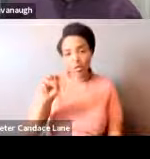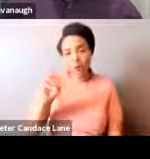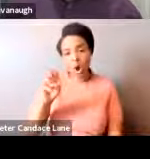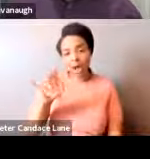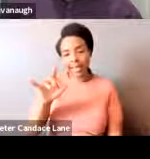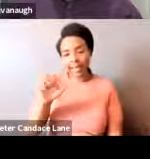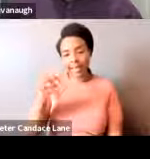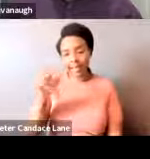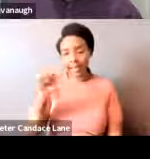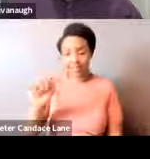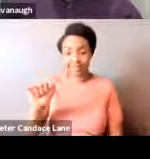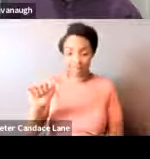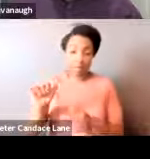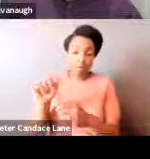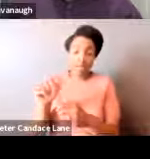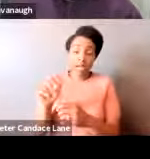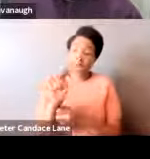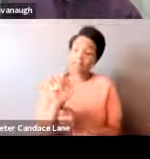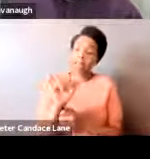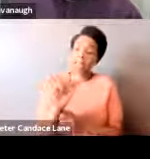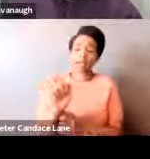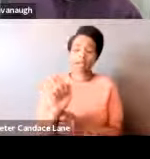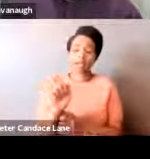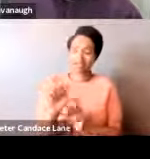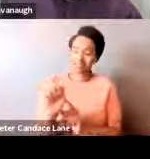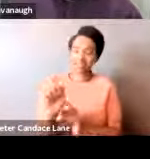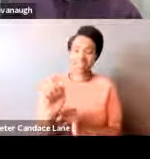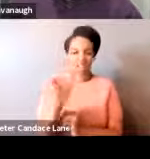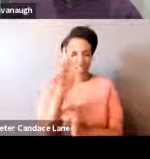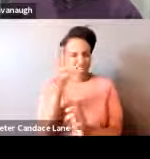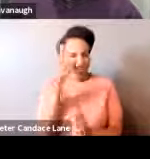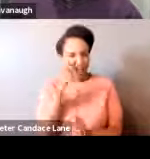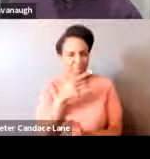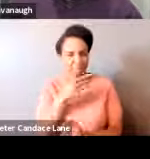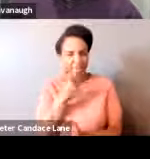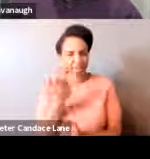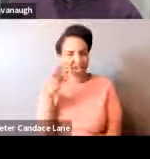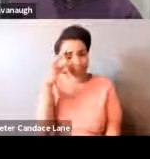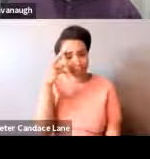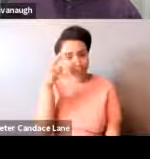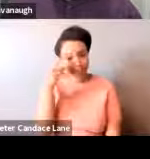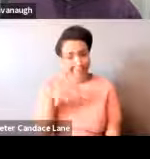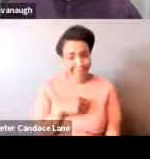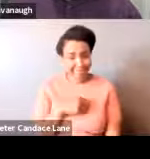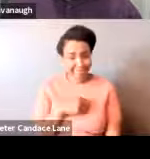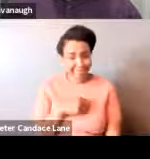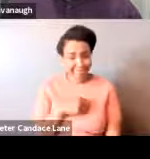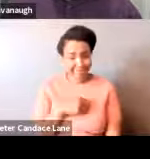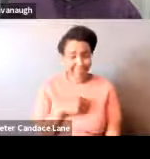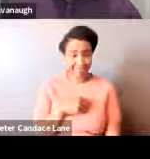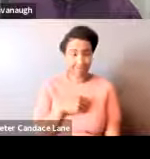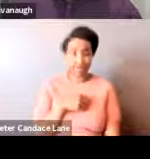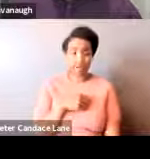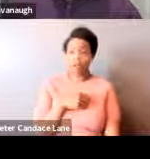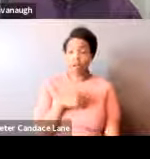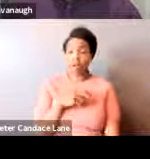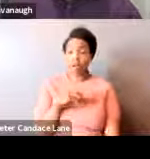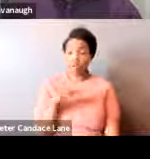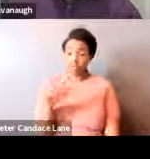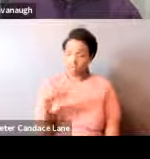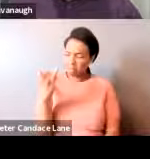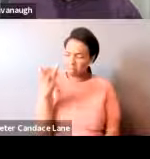It sounds better in Spanish, precario, prettier, as if it isn't what it